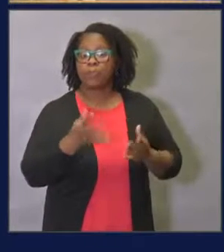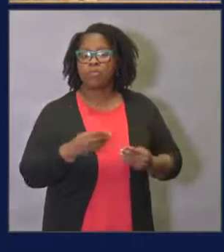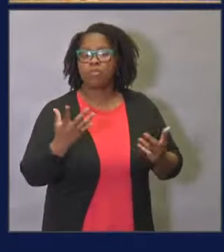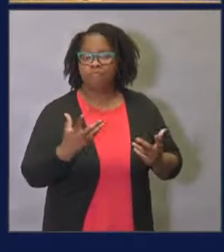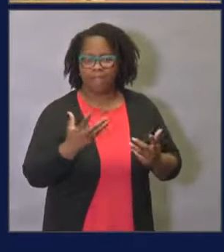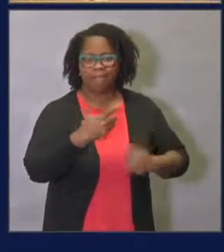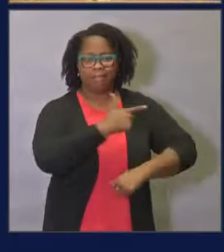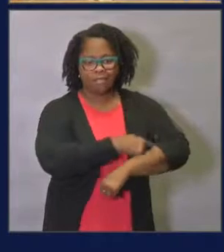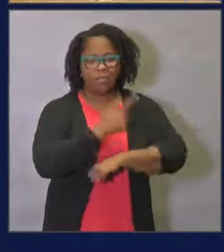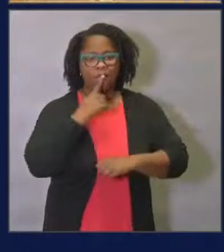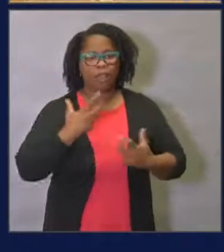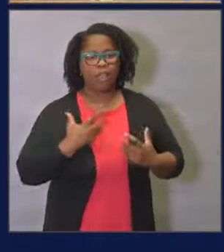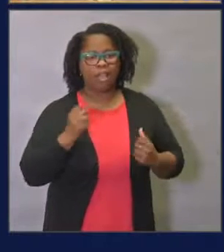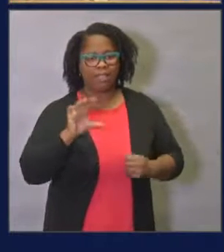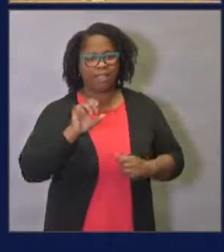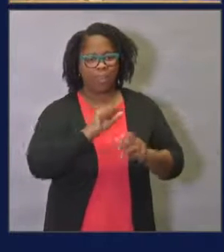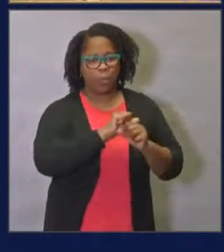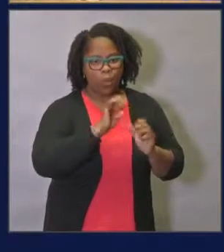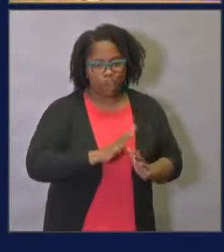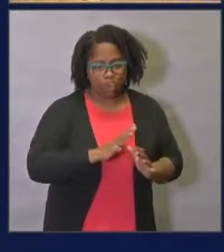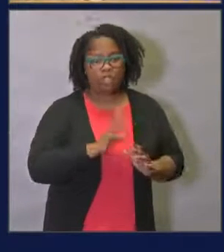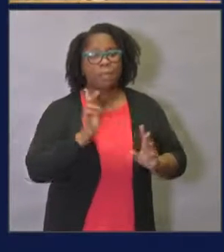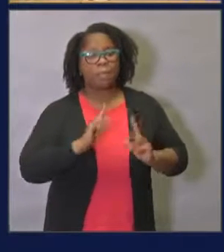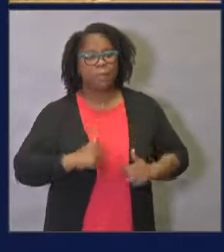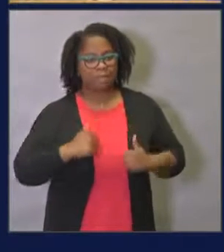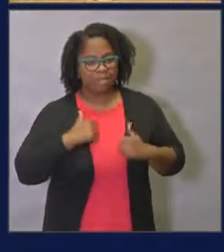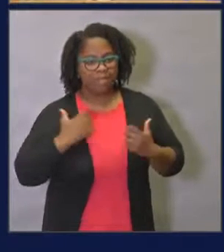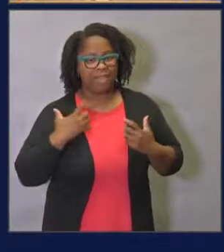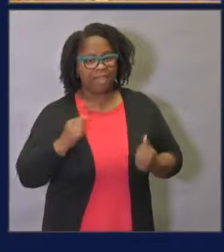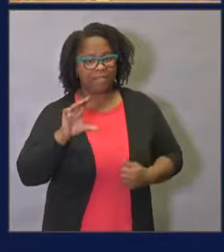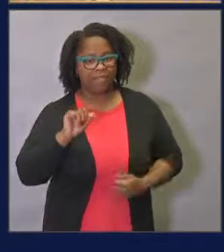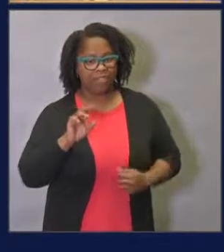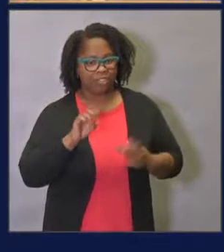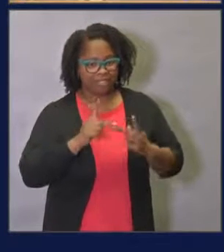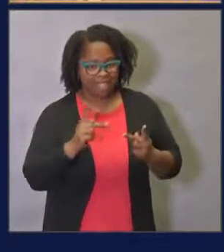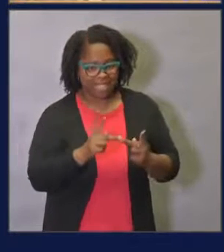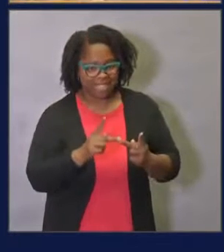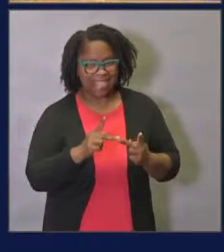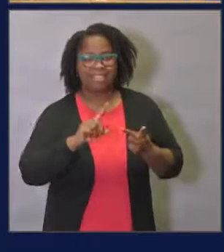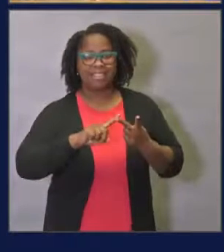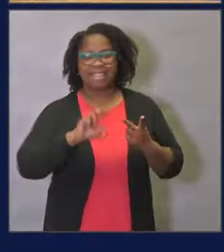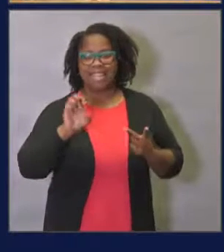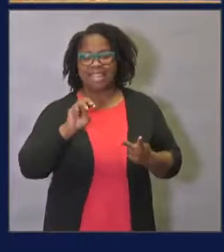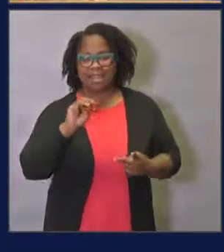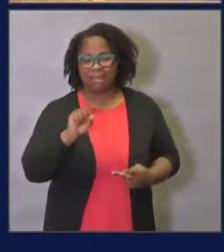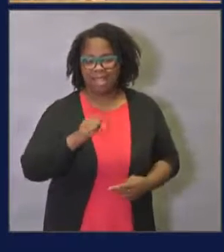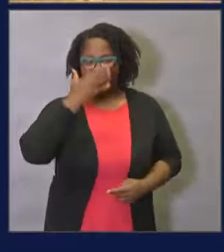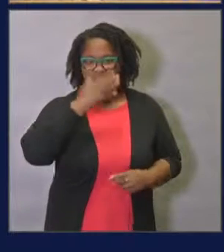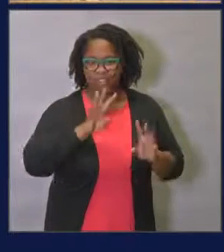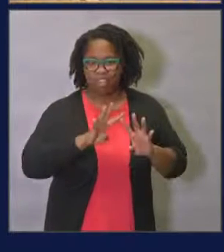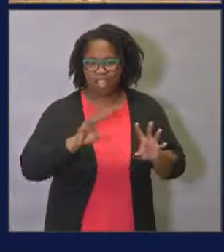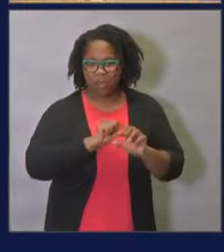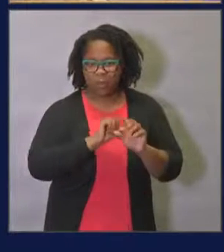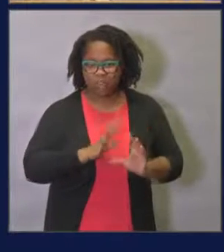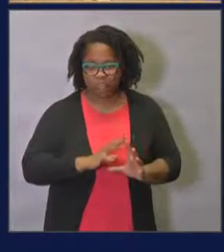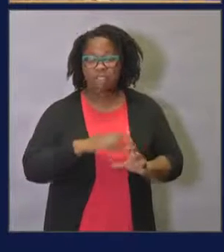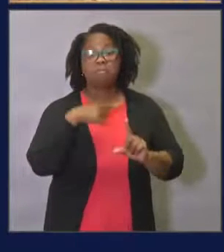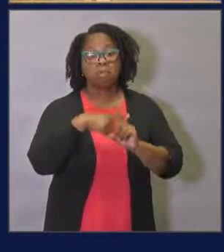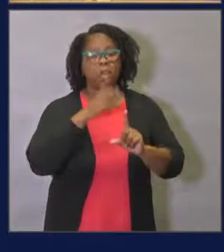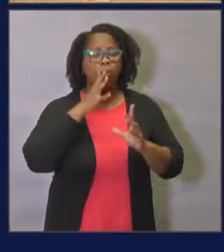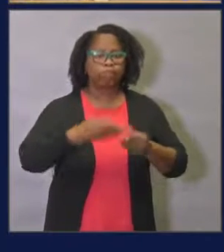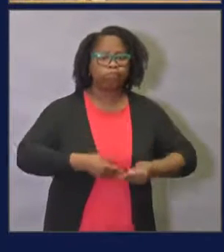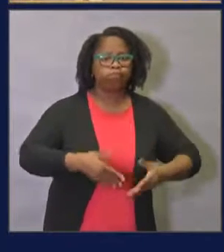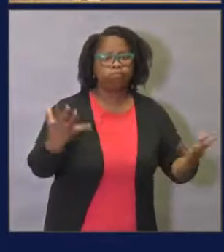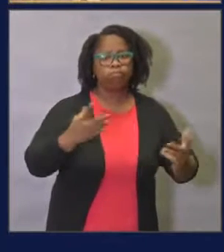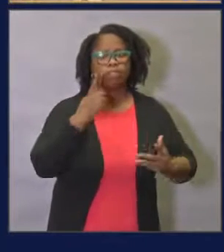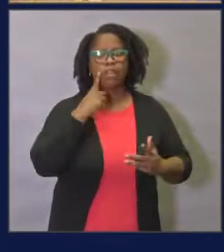personnel and residents at our skilled nursing facilities and EMS frontline workers, along with the continued distribution to